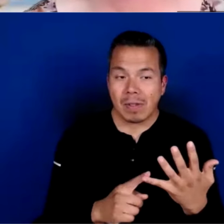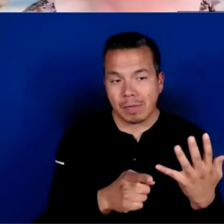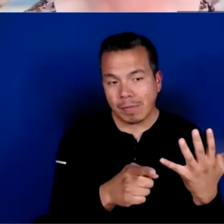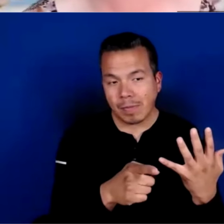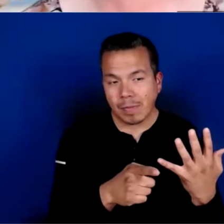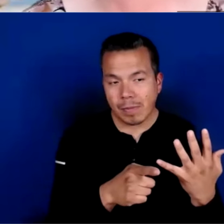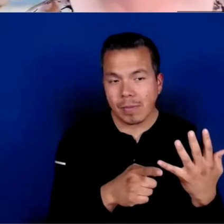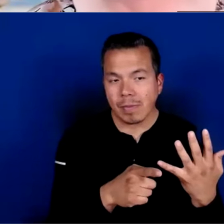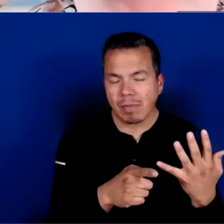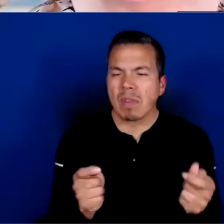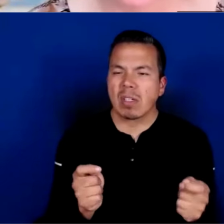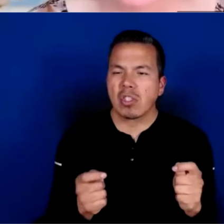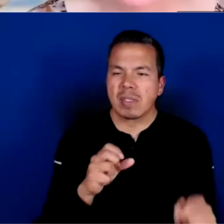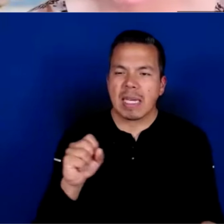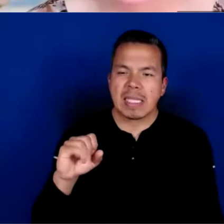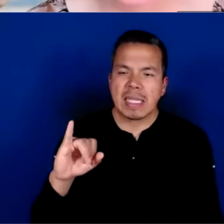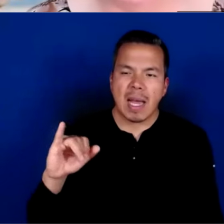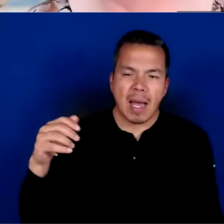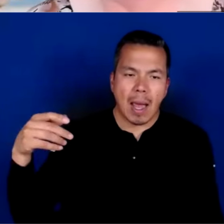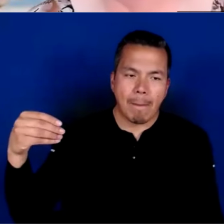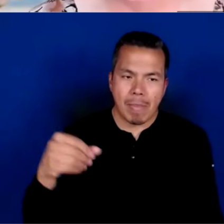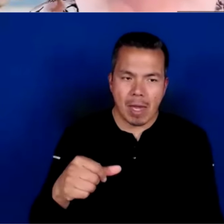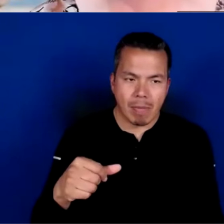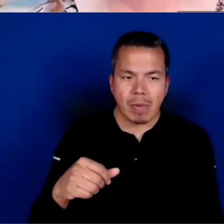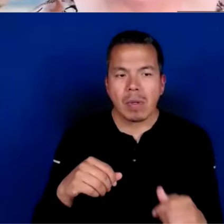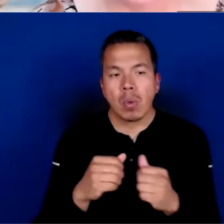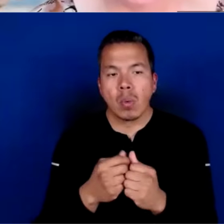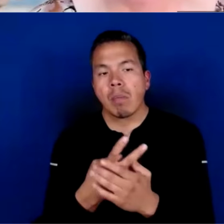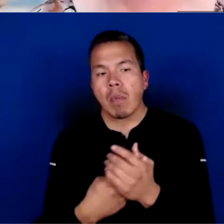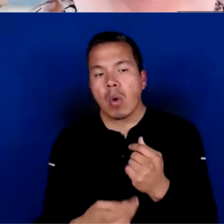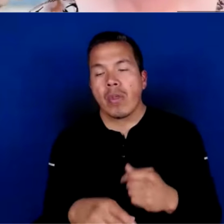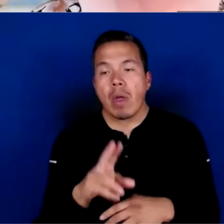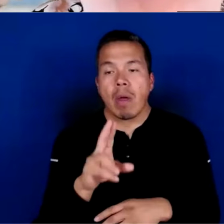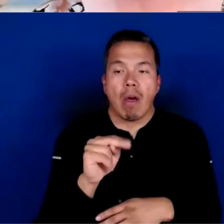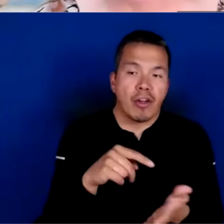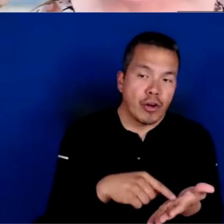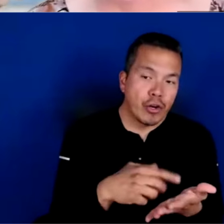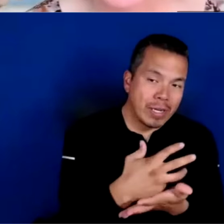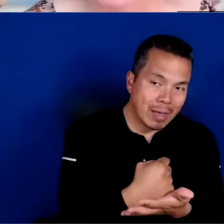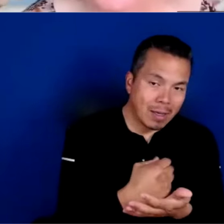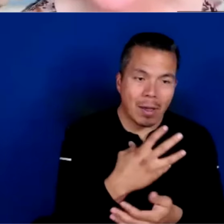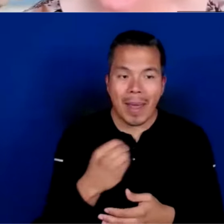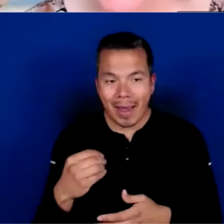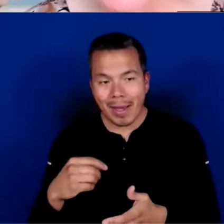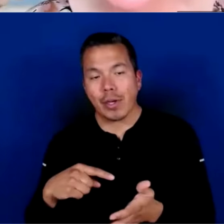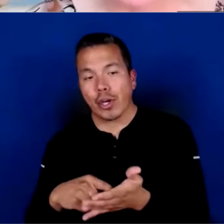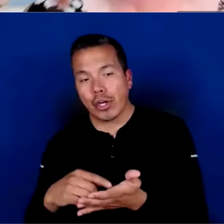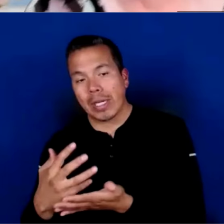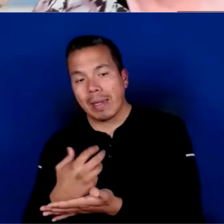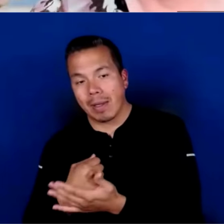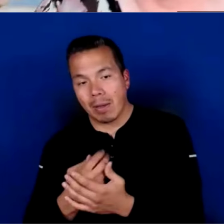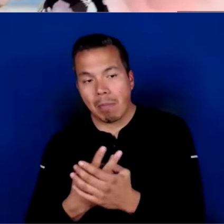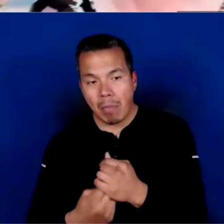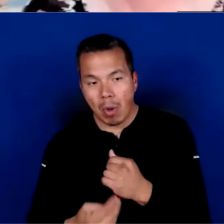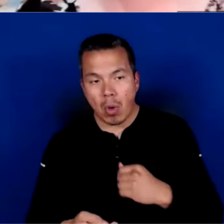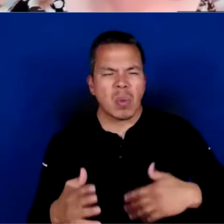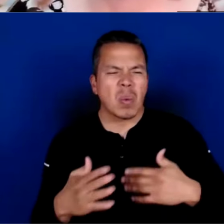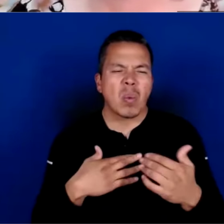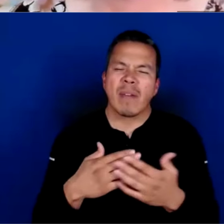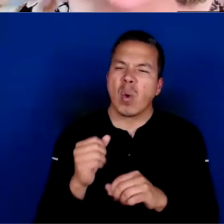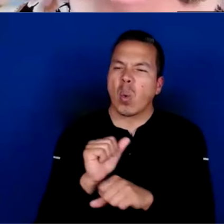payment is, together with the unearned and earned income that you're getting. We subtract out any of those work expenses you